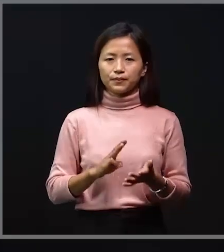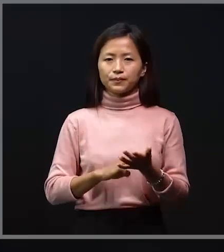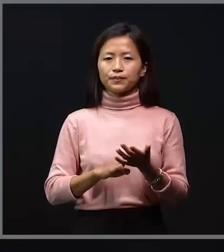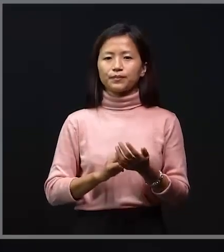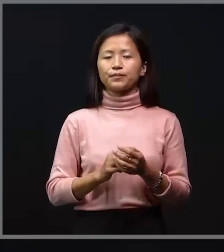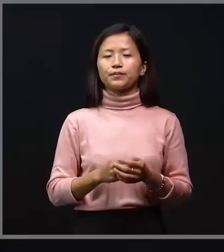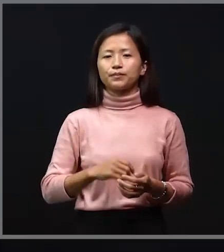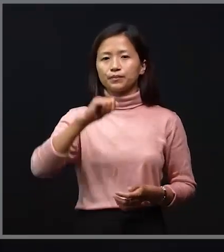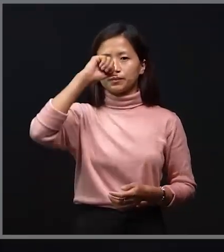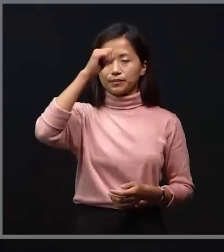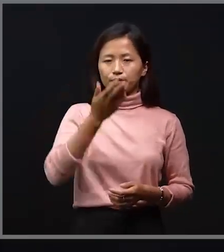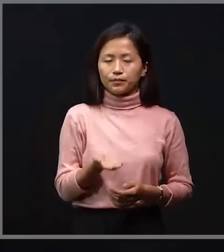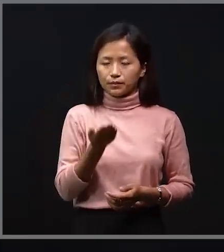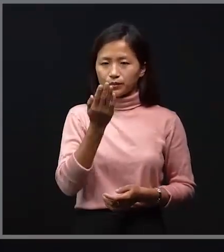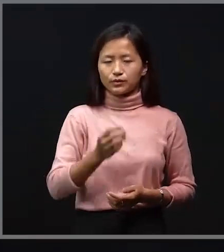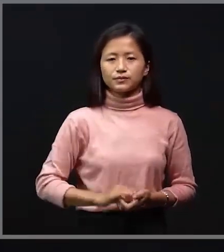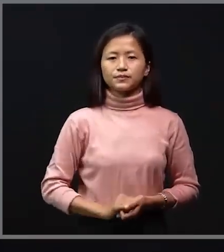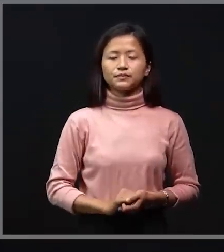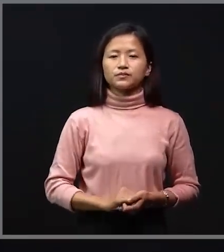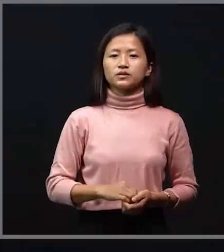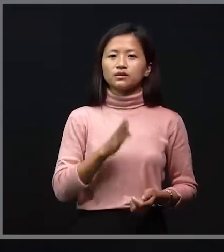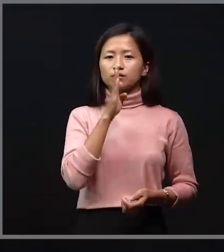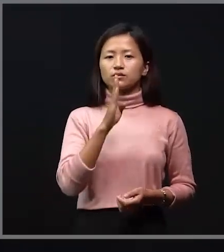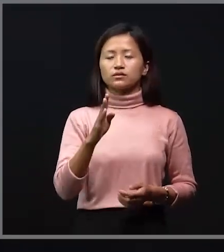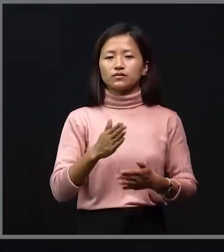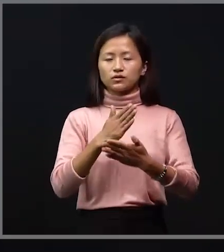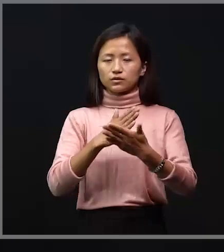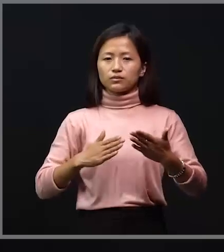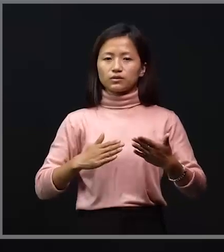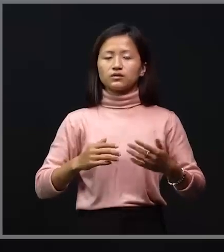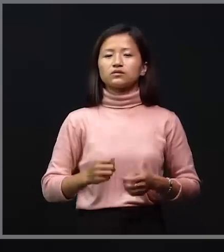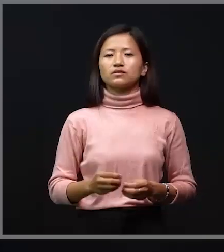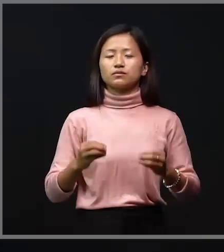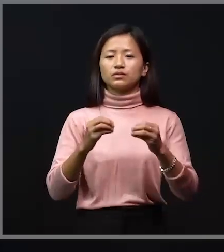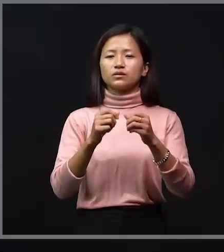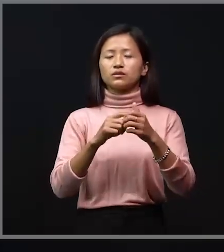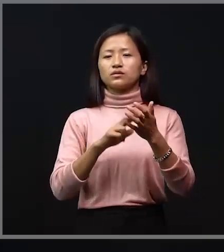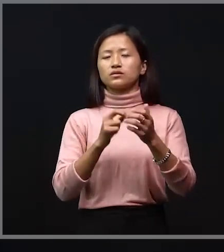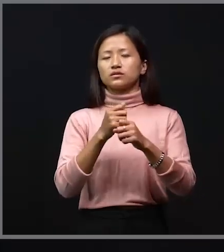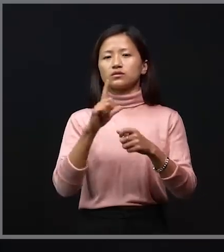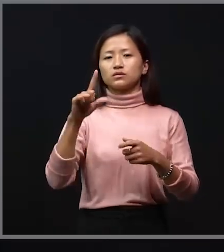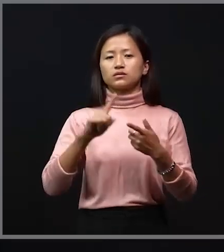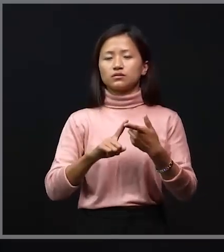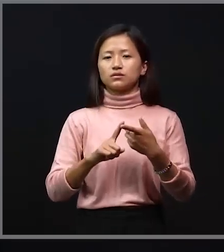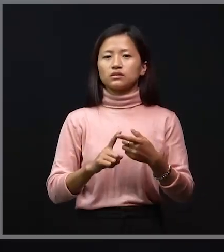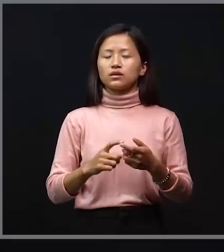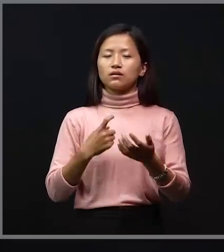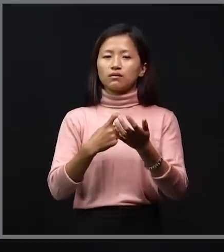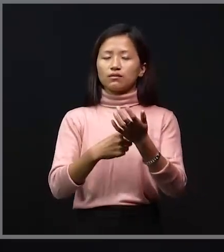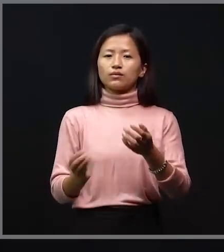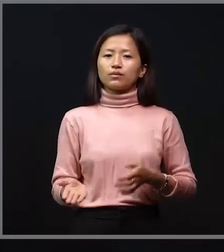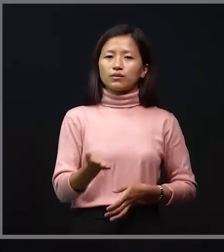that also we have discussed. And then because of this partition of Bengal, it gave rise to